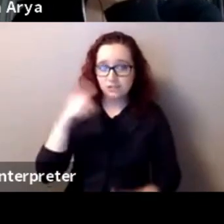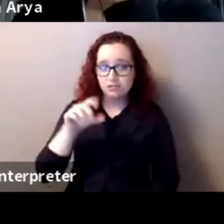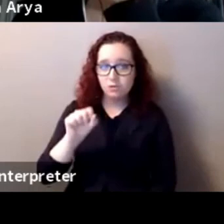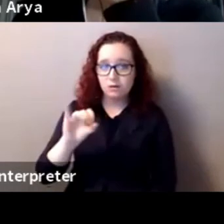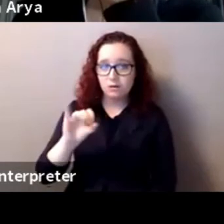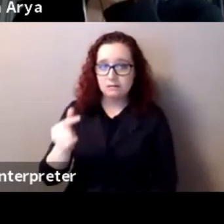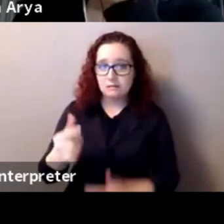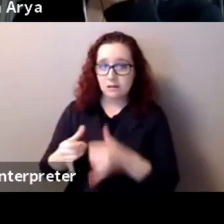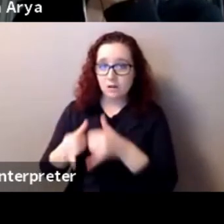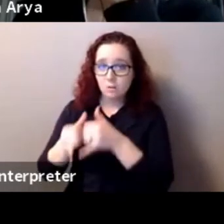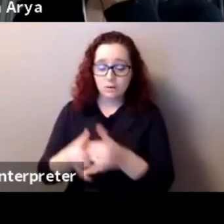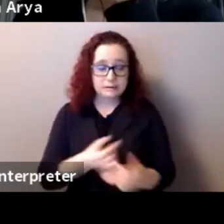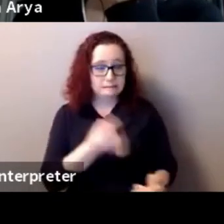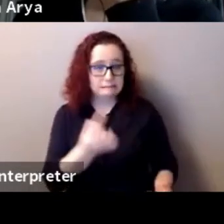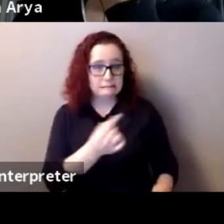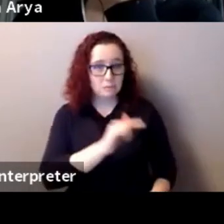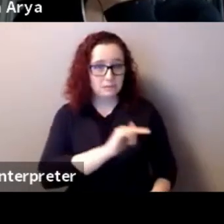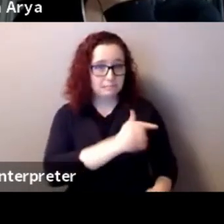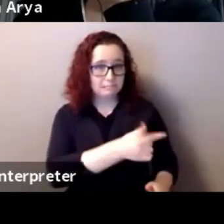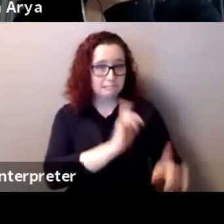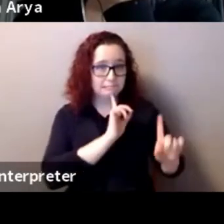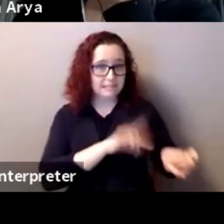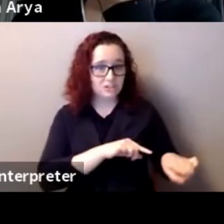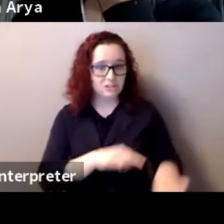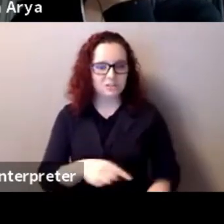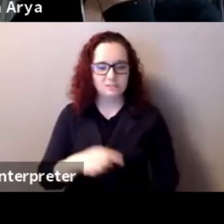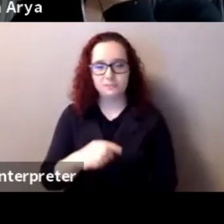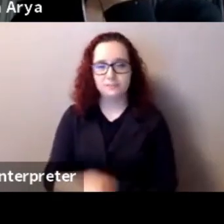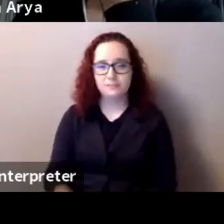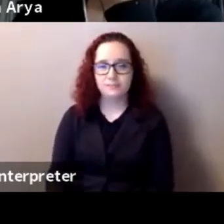Does someone on the committee want to take that one?